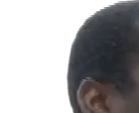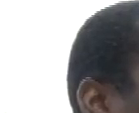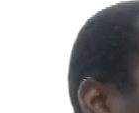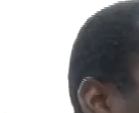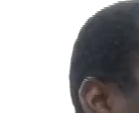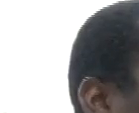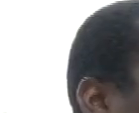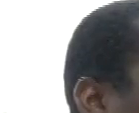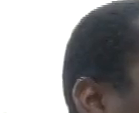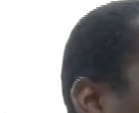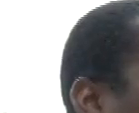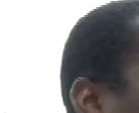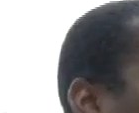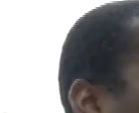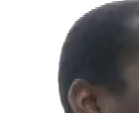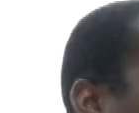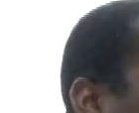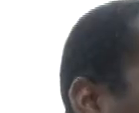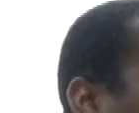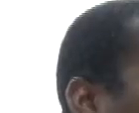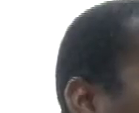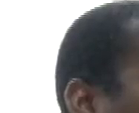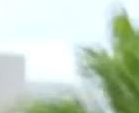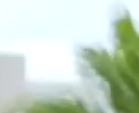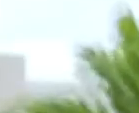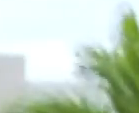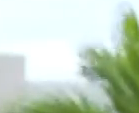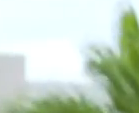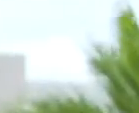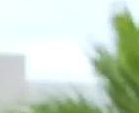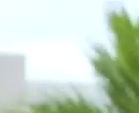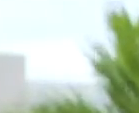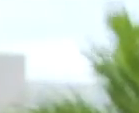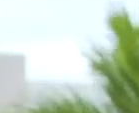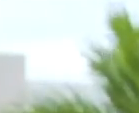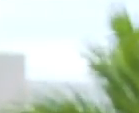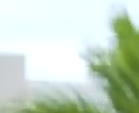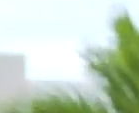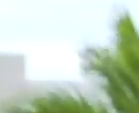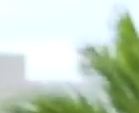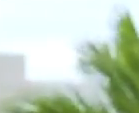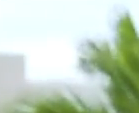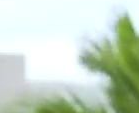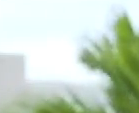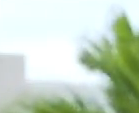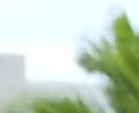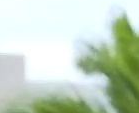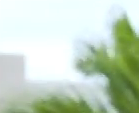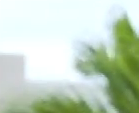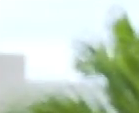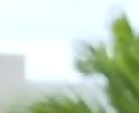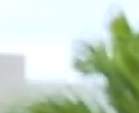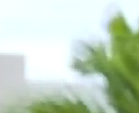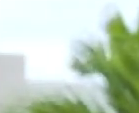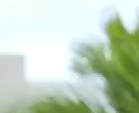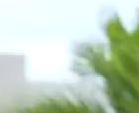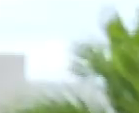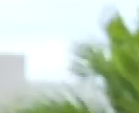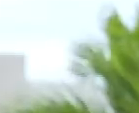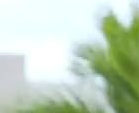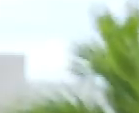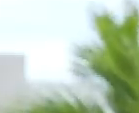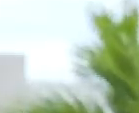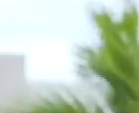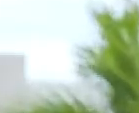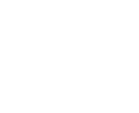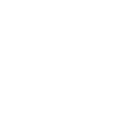Be your neighbor's keeper. Be your brother's keeper. Let's come together and create a safer and